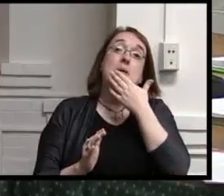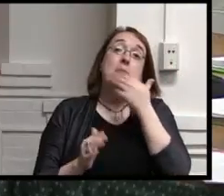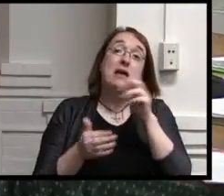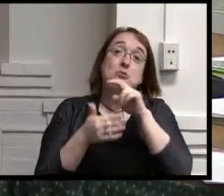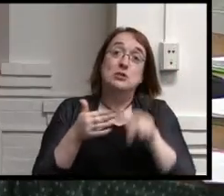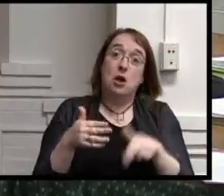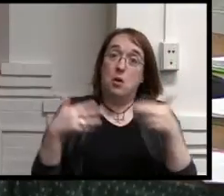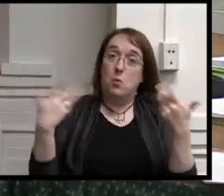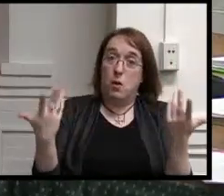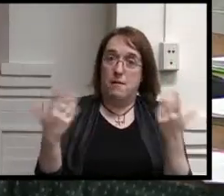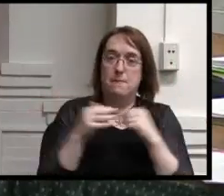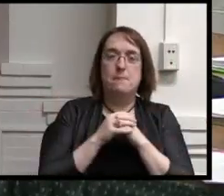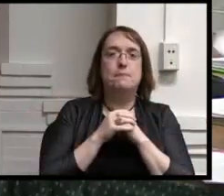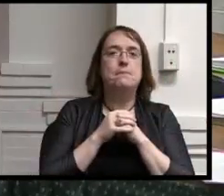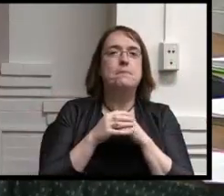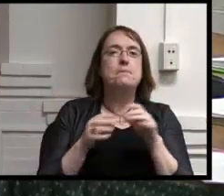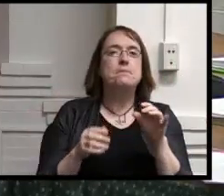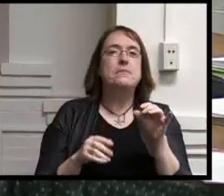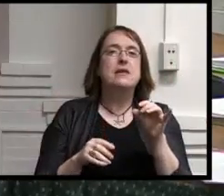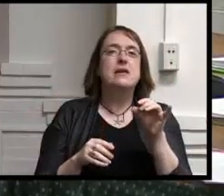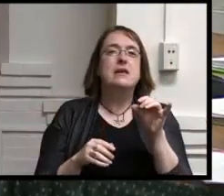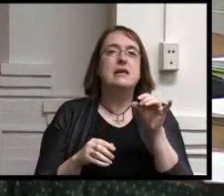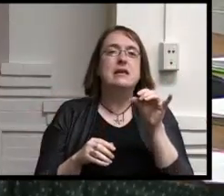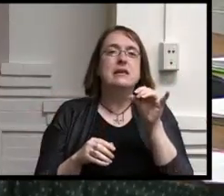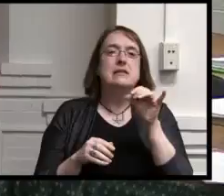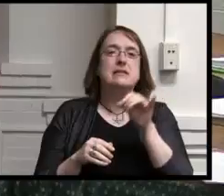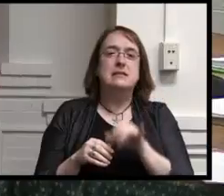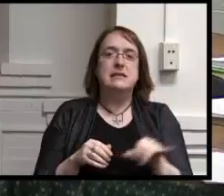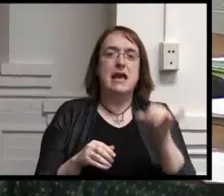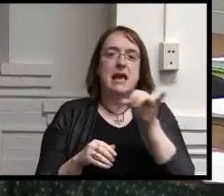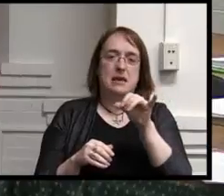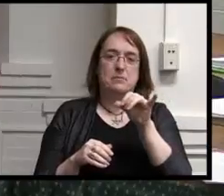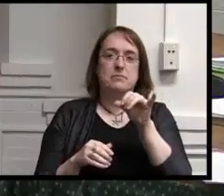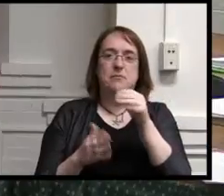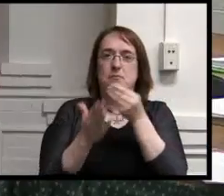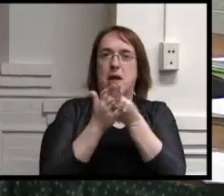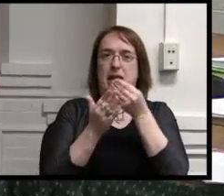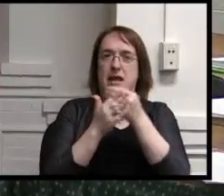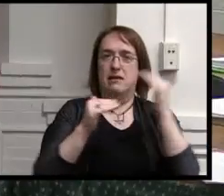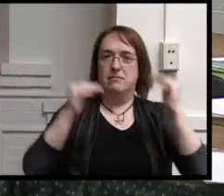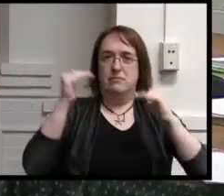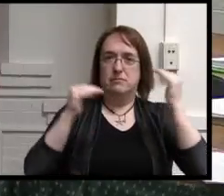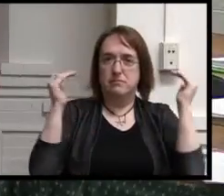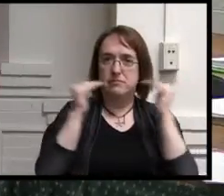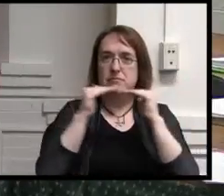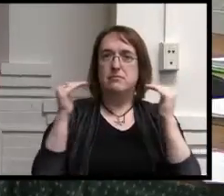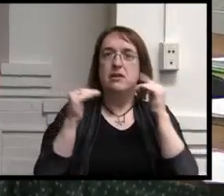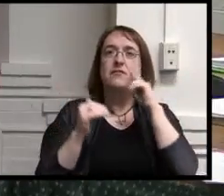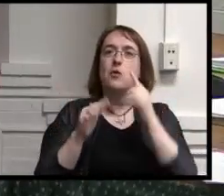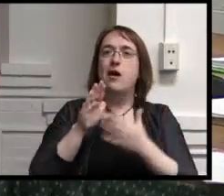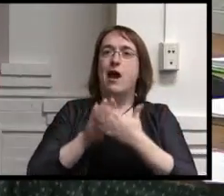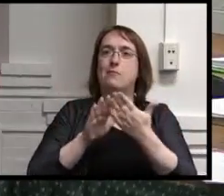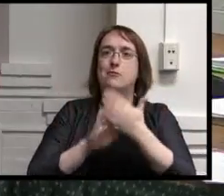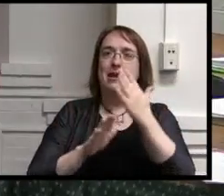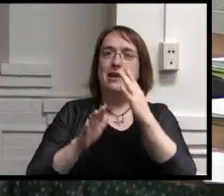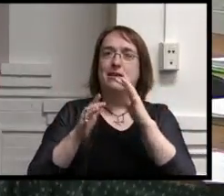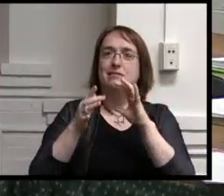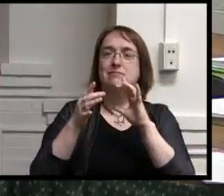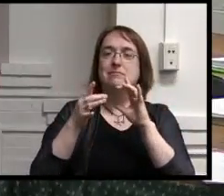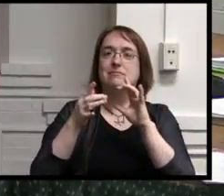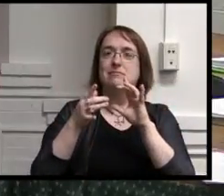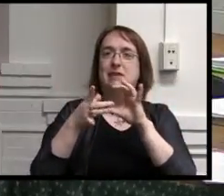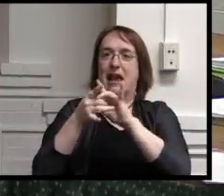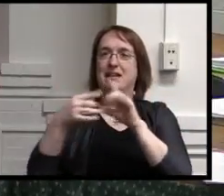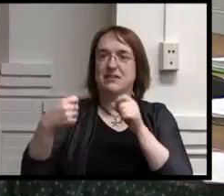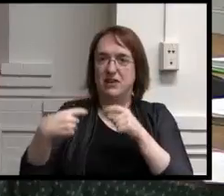that like the wash that we forecast in the annual operating expenses for the connectivity,